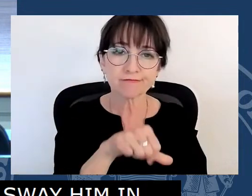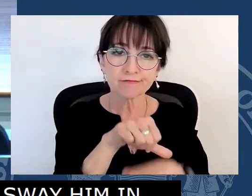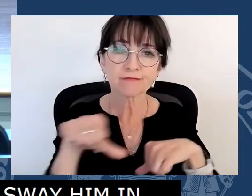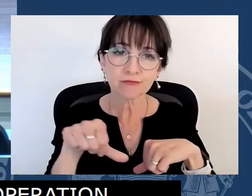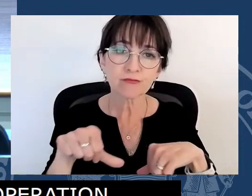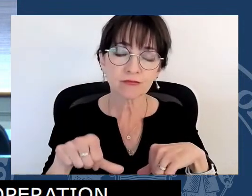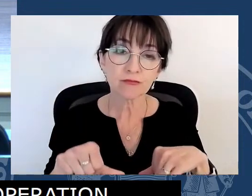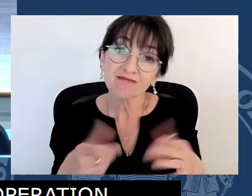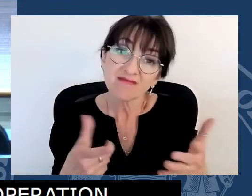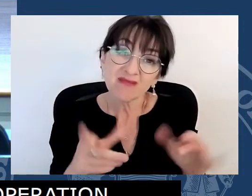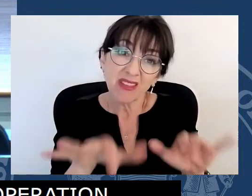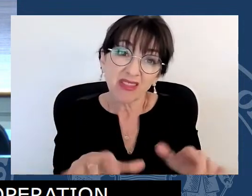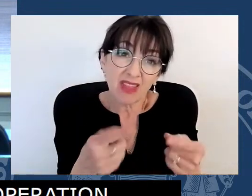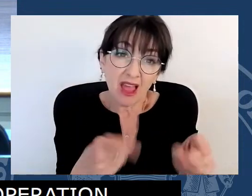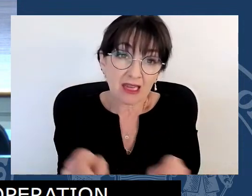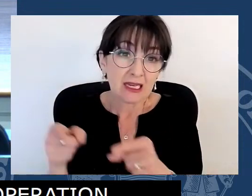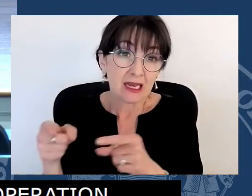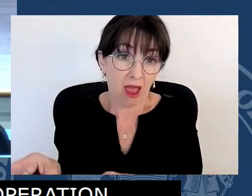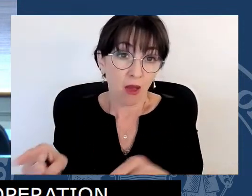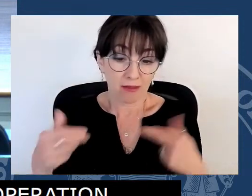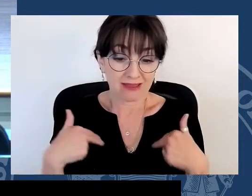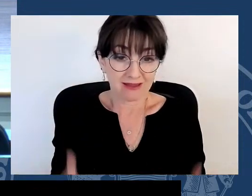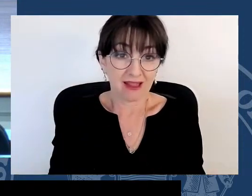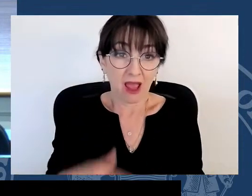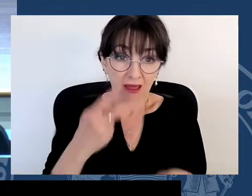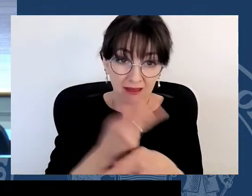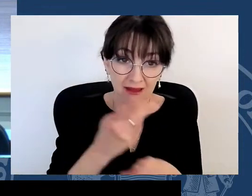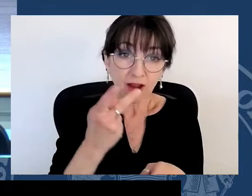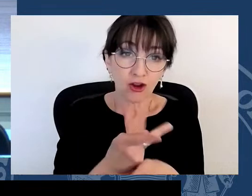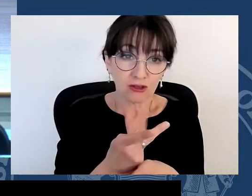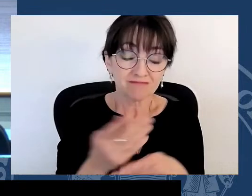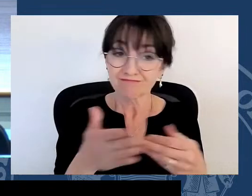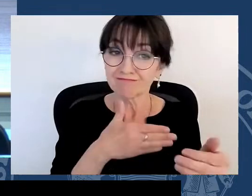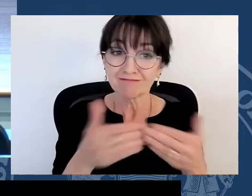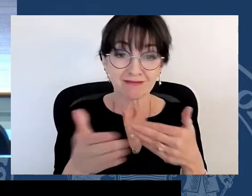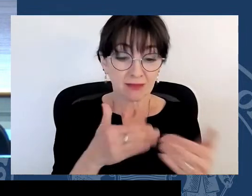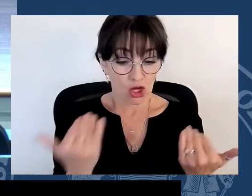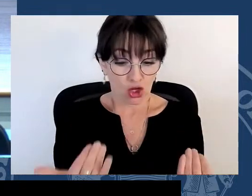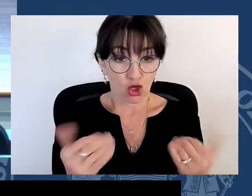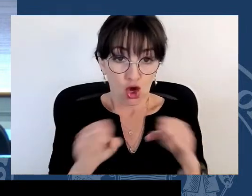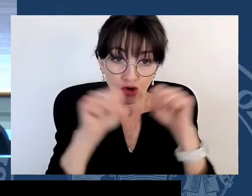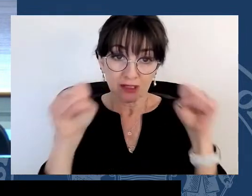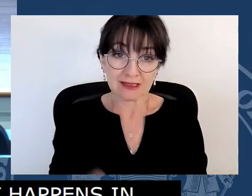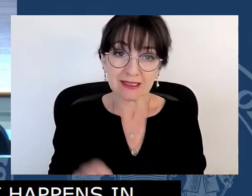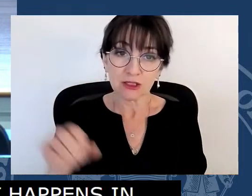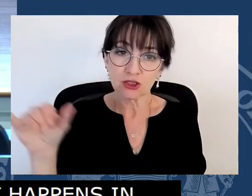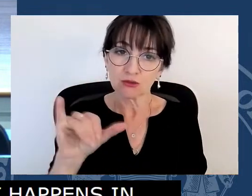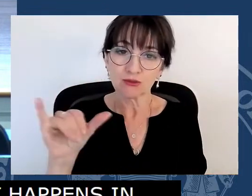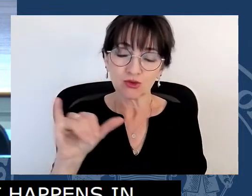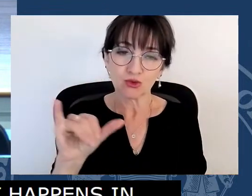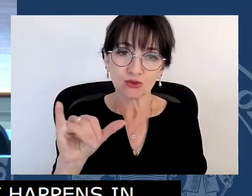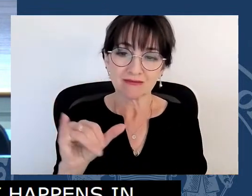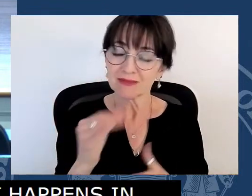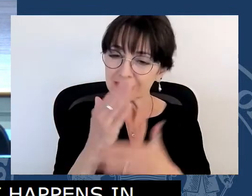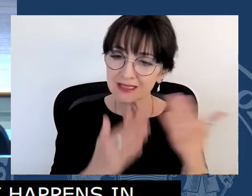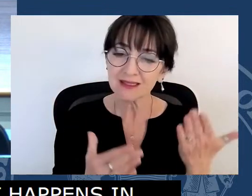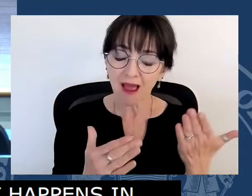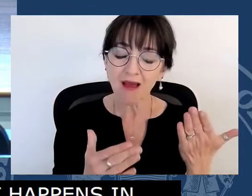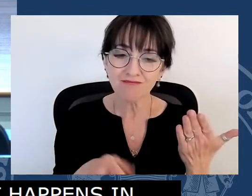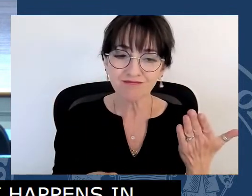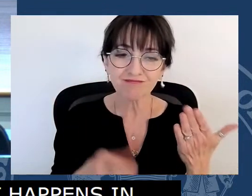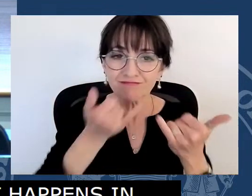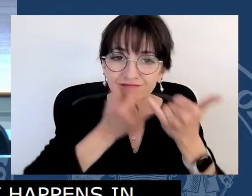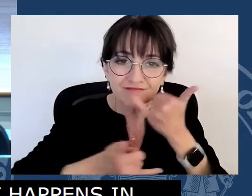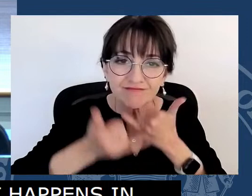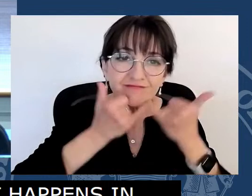happens in healthcare across the board, even in the current system. It's not a perfect science, as we all know.